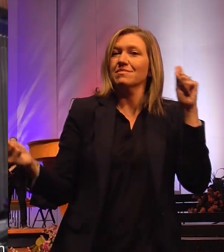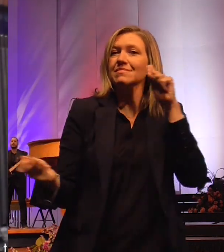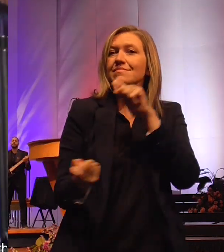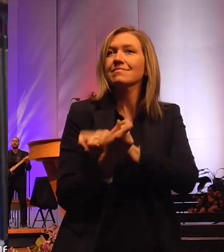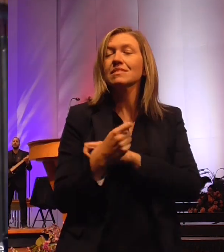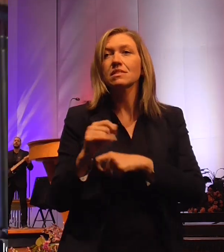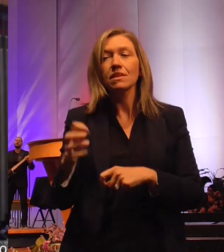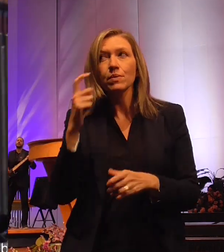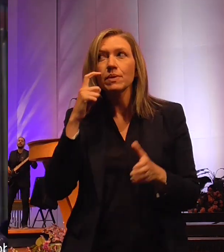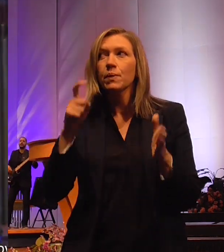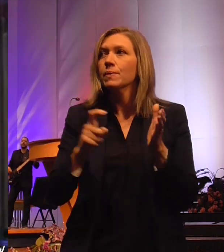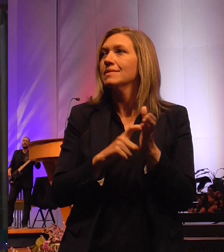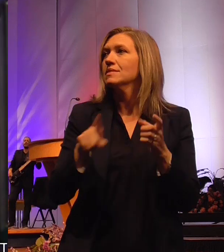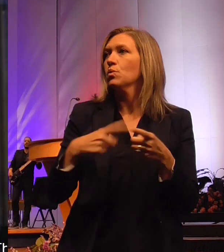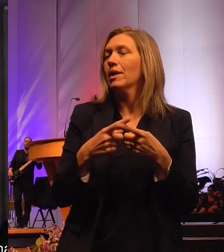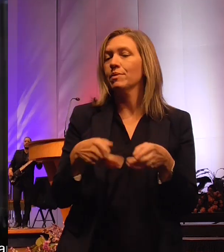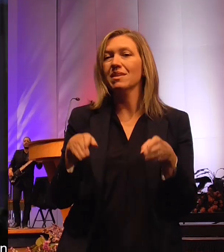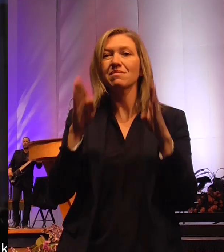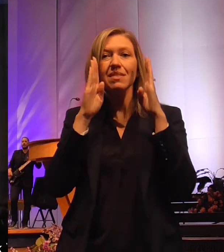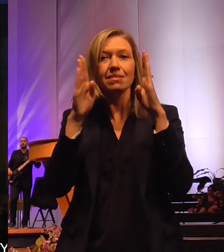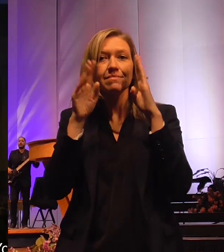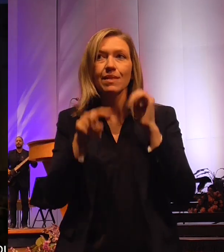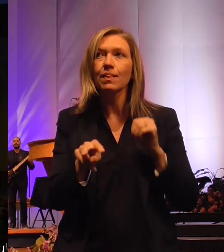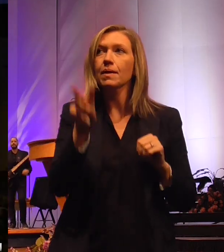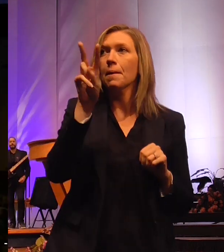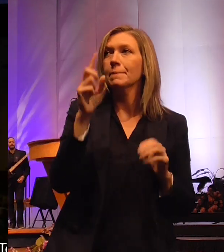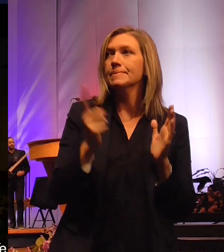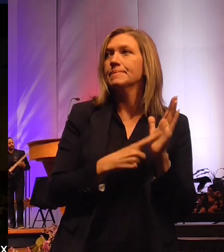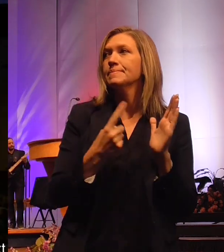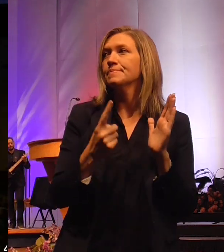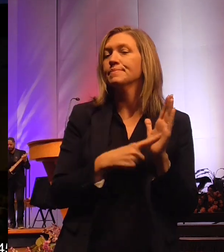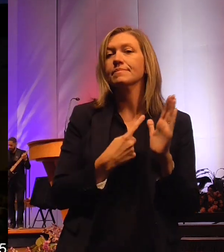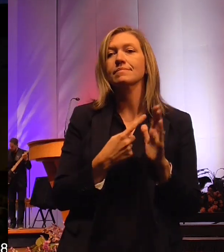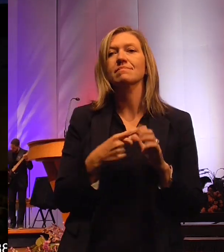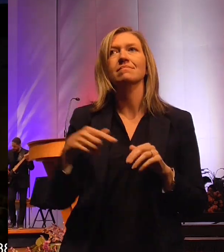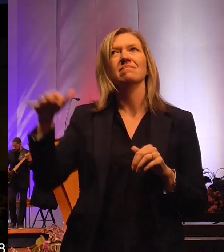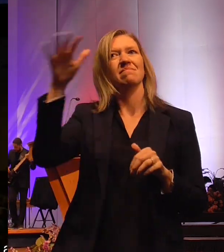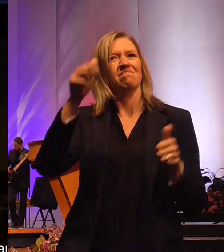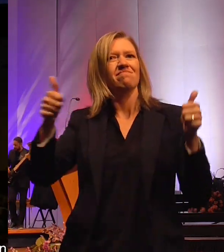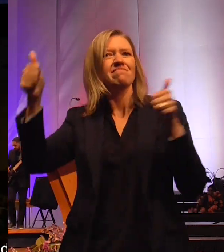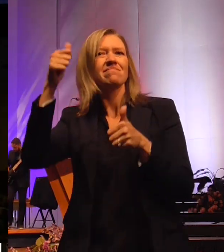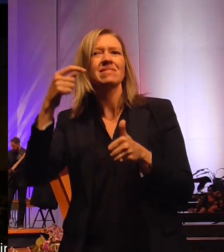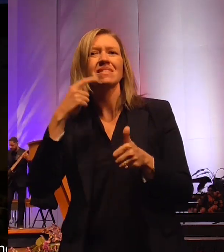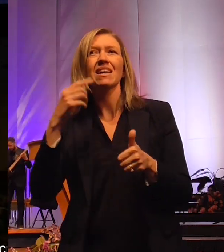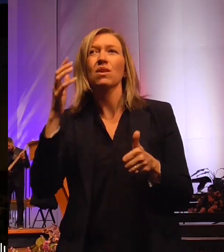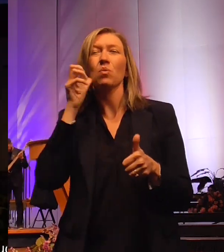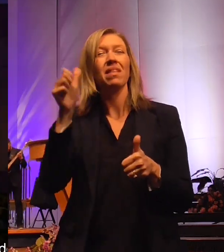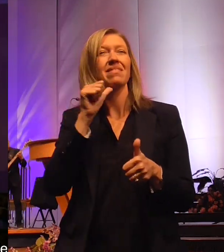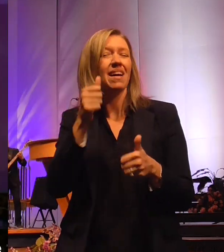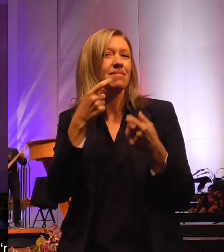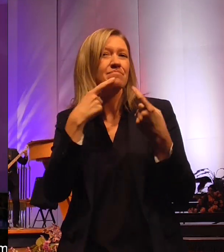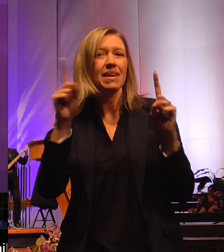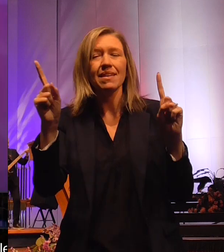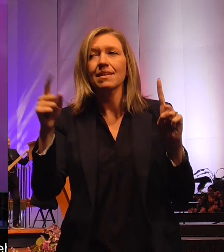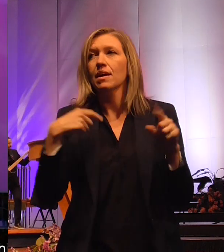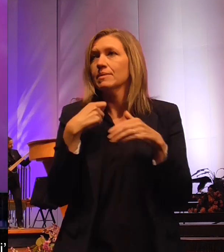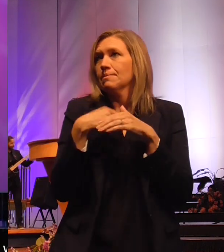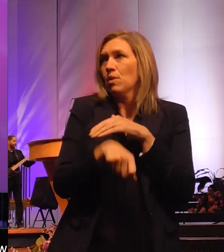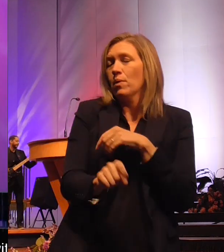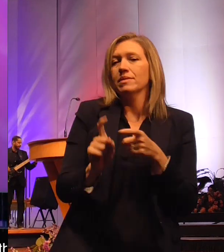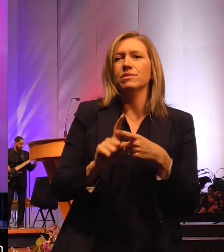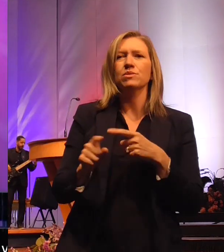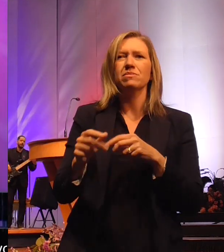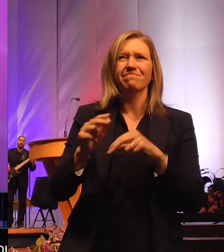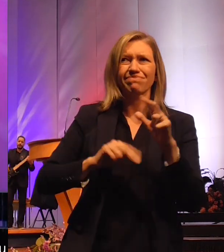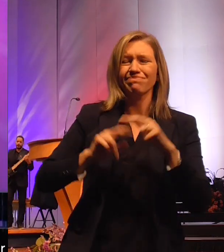we notice when we look up sometimes. They said I would never make it, but I was built to